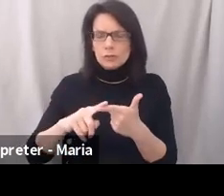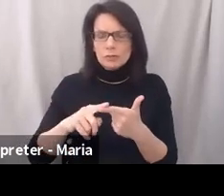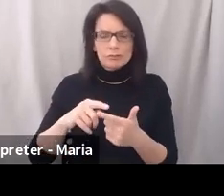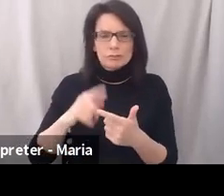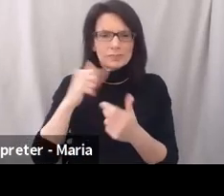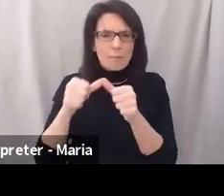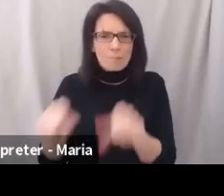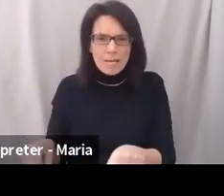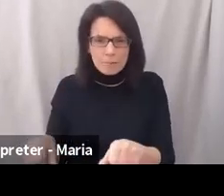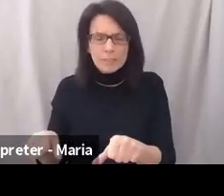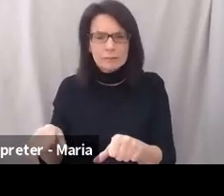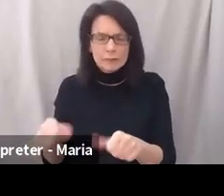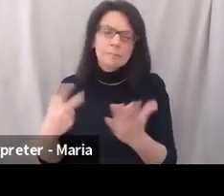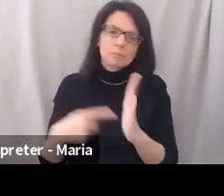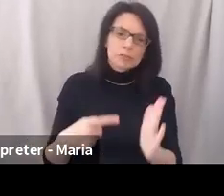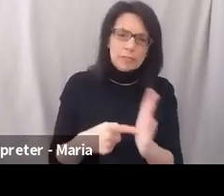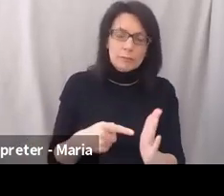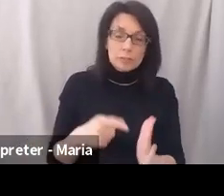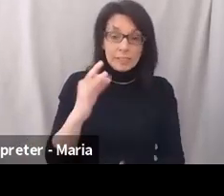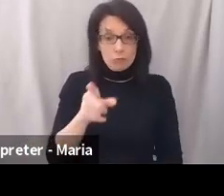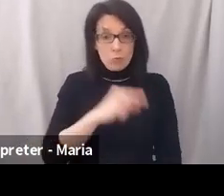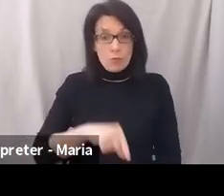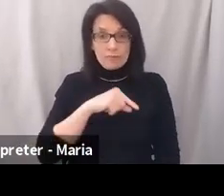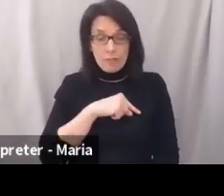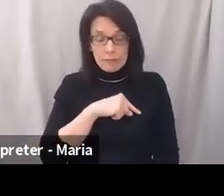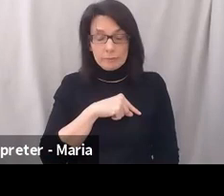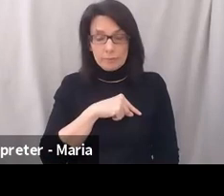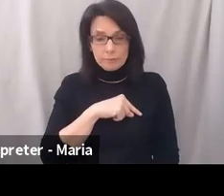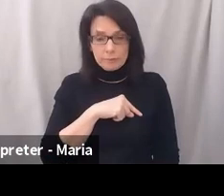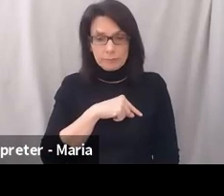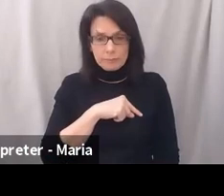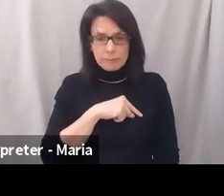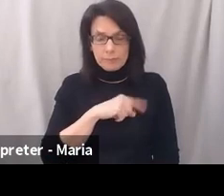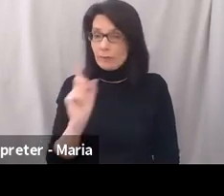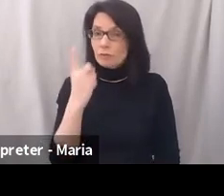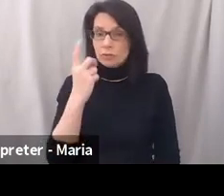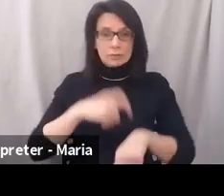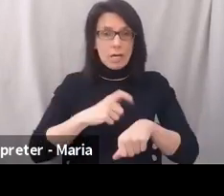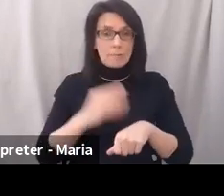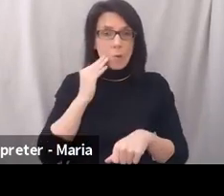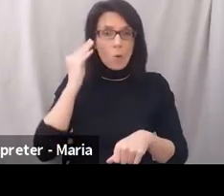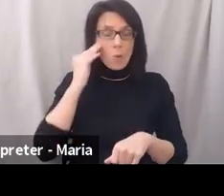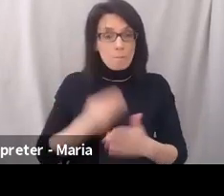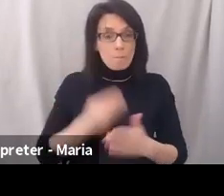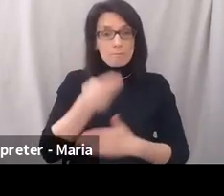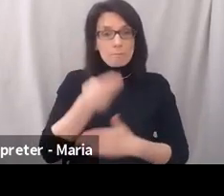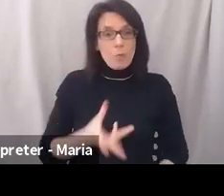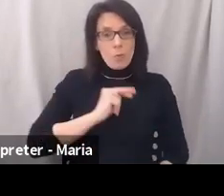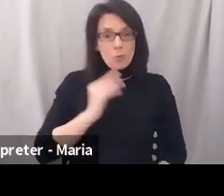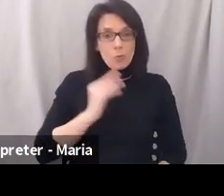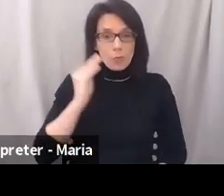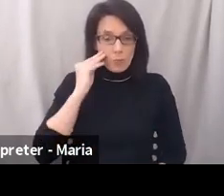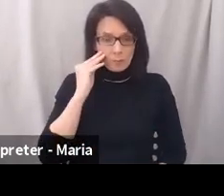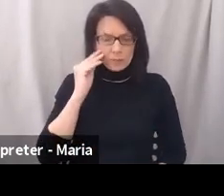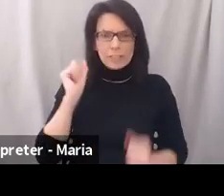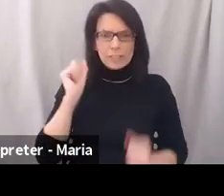for instance, if you are qualified and you're a first home buyer, you actually can pay and put so